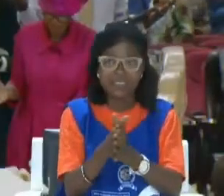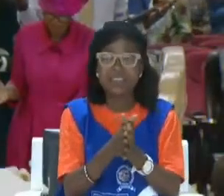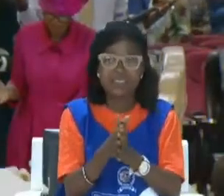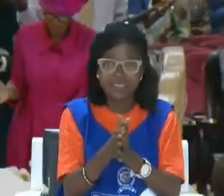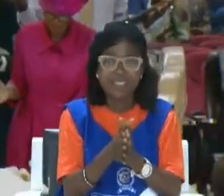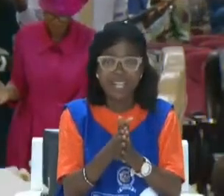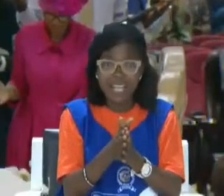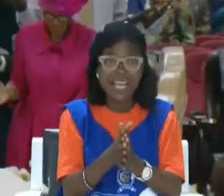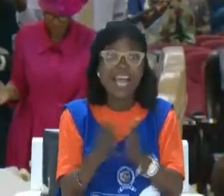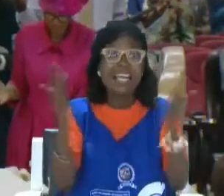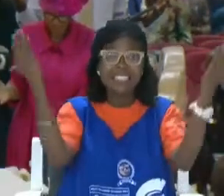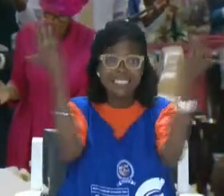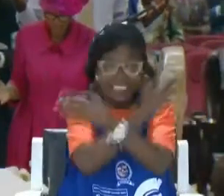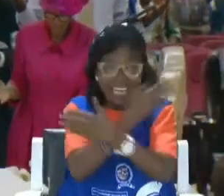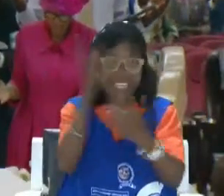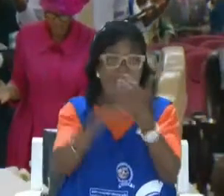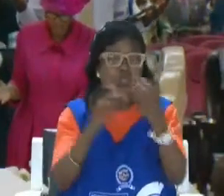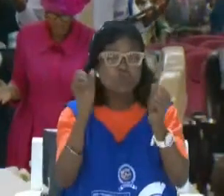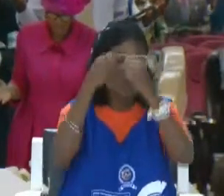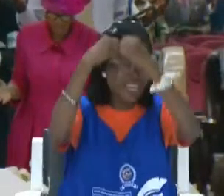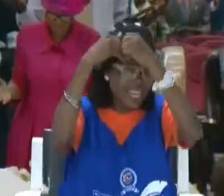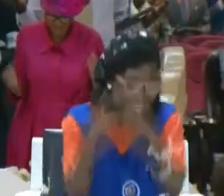Yeah. Darkness will leave you alone.